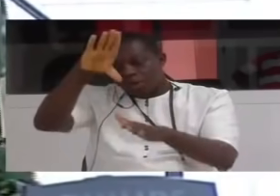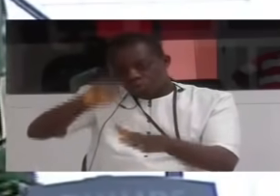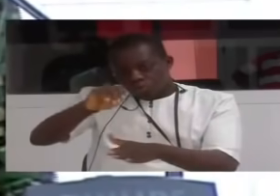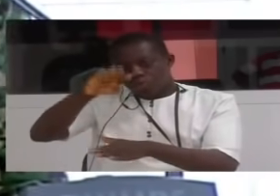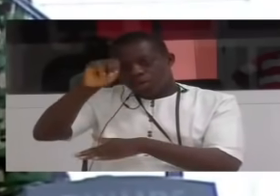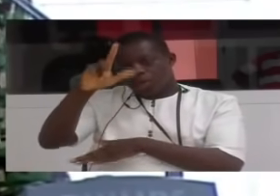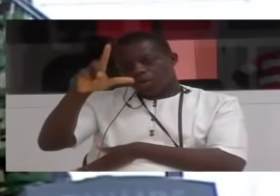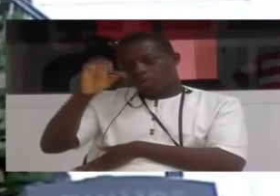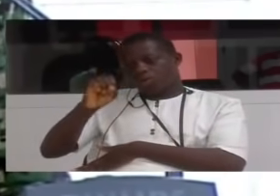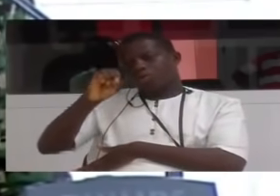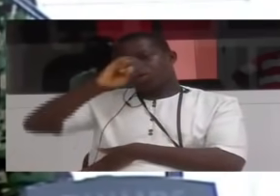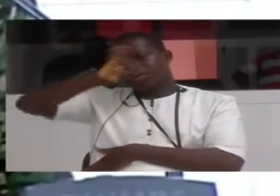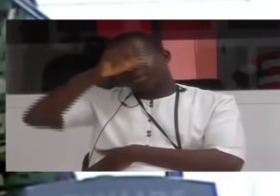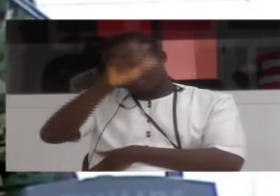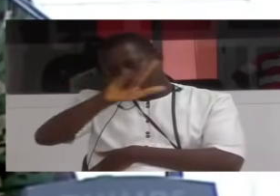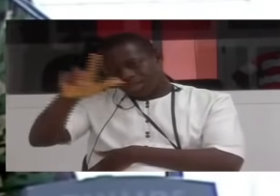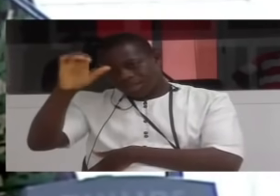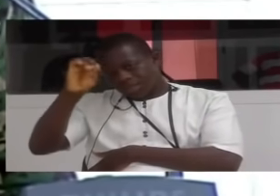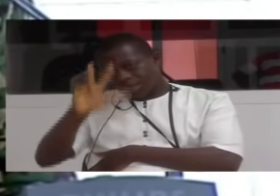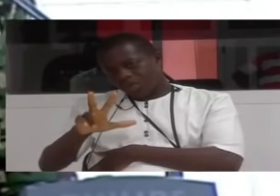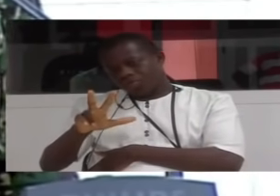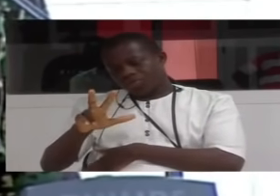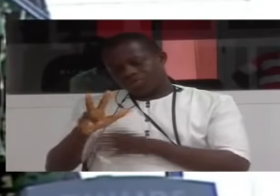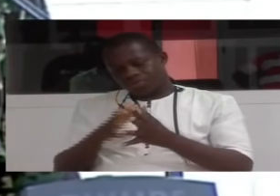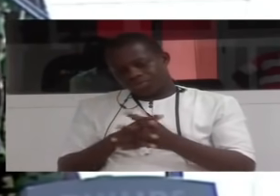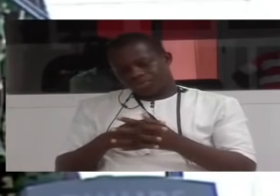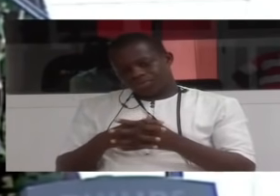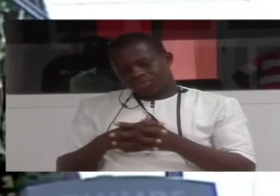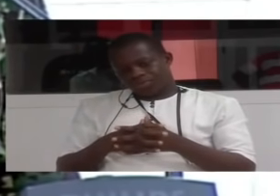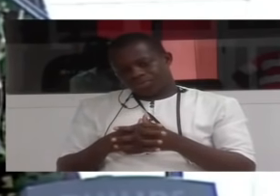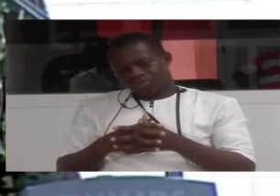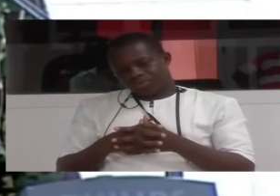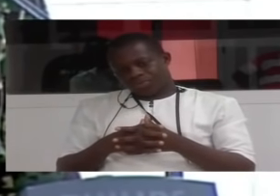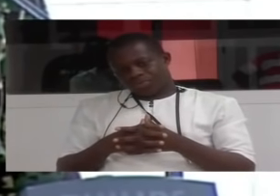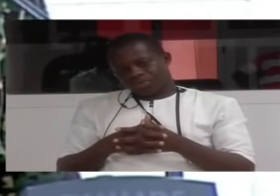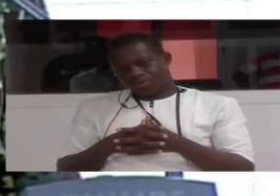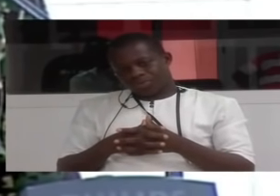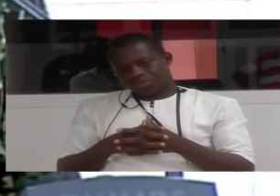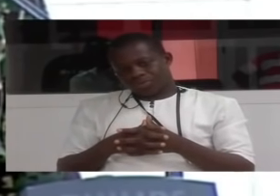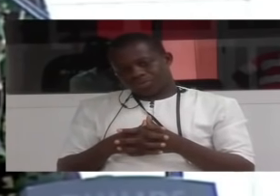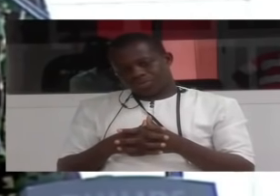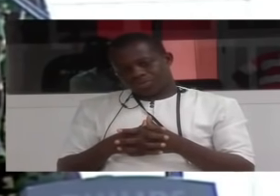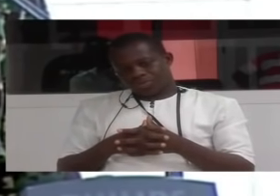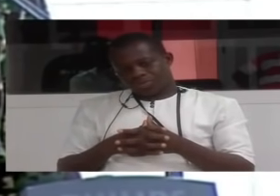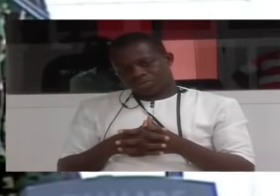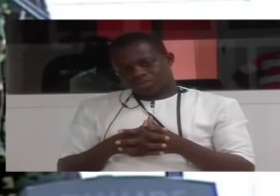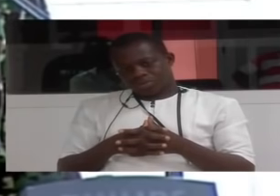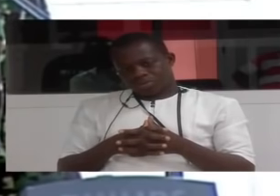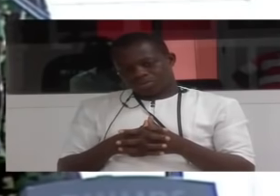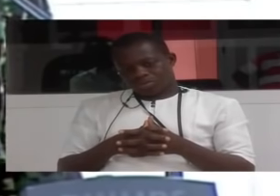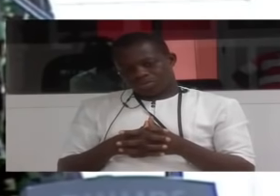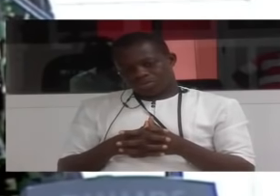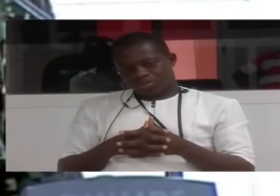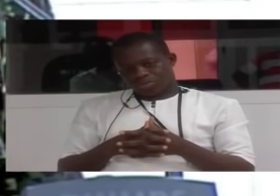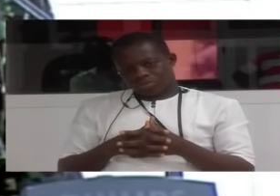But by Nuwa Badji's own statement, that he said we should do to him just as they did to Ilo